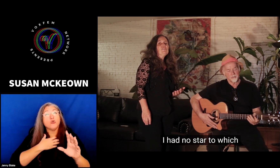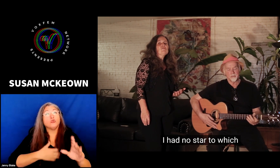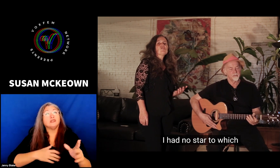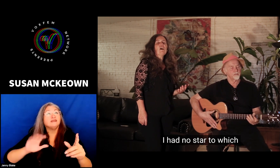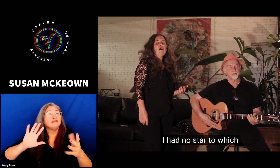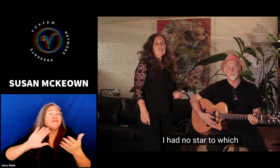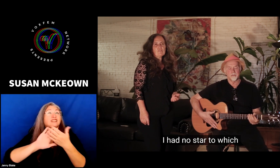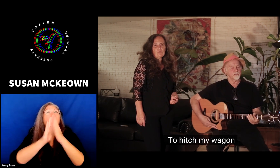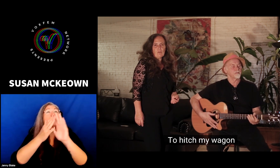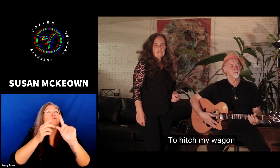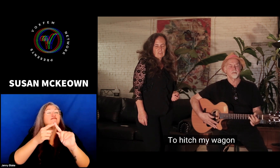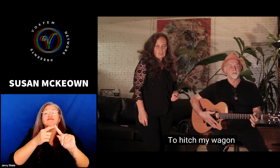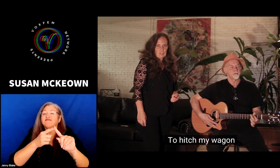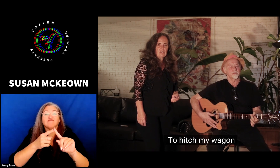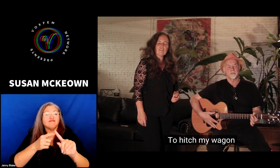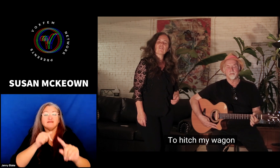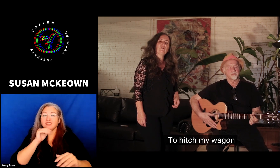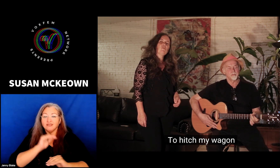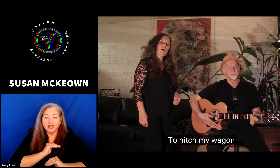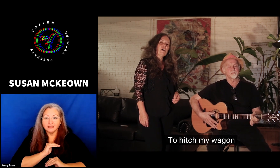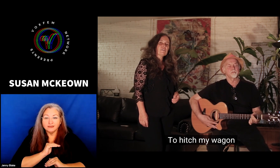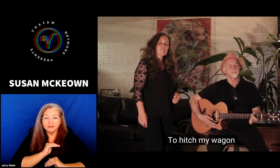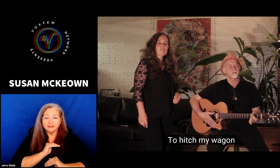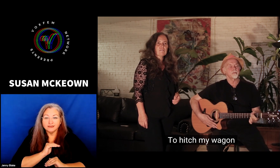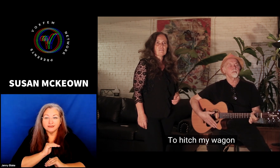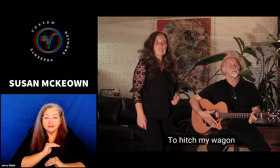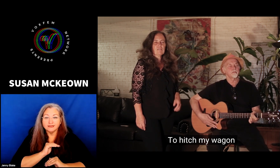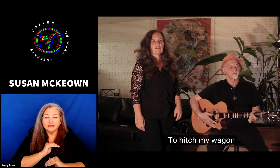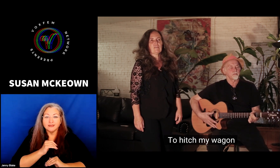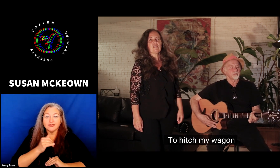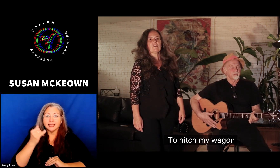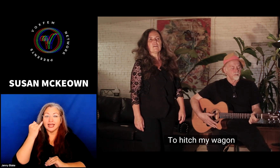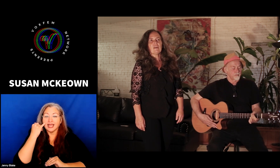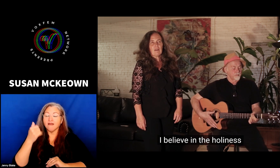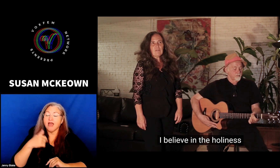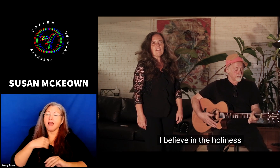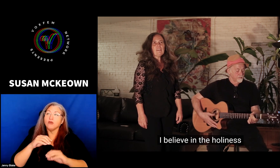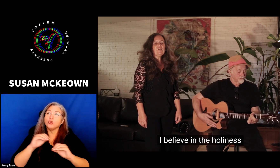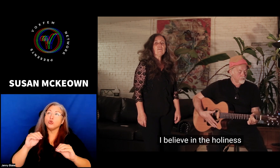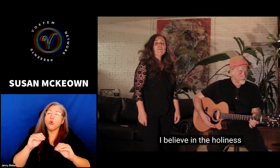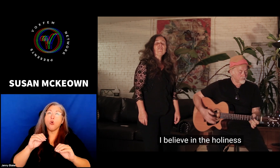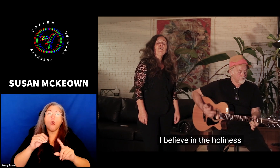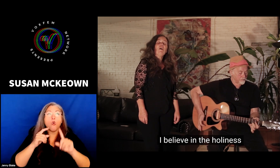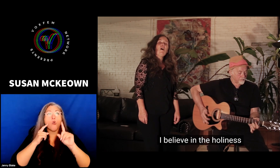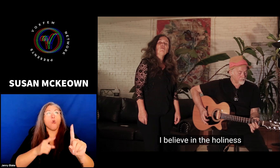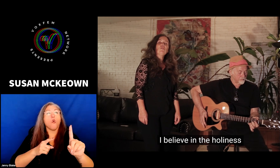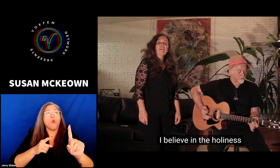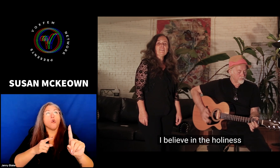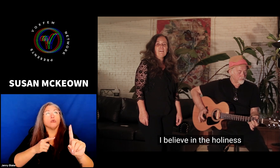I had no star to which to hitch my wagon. I believe in